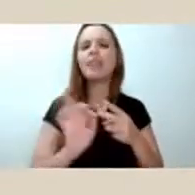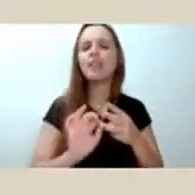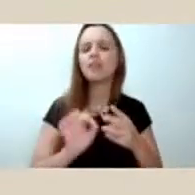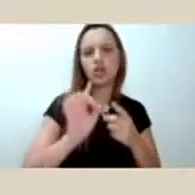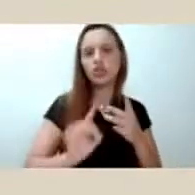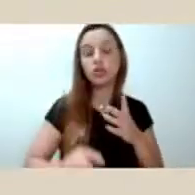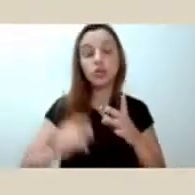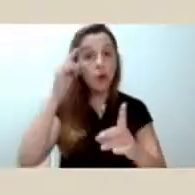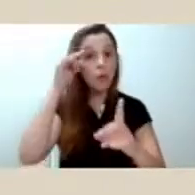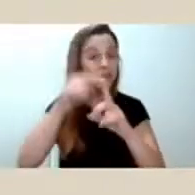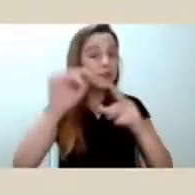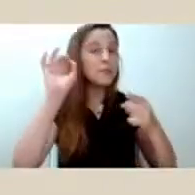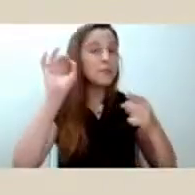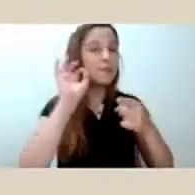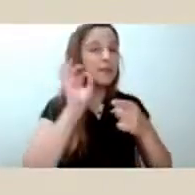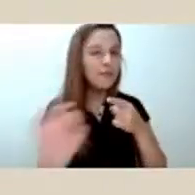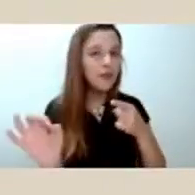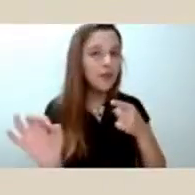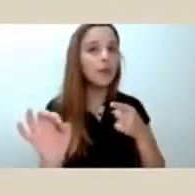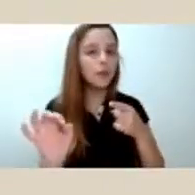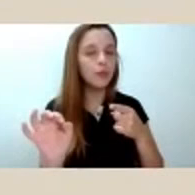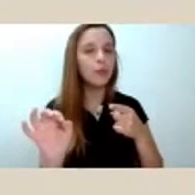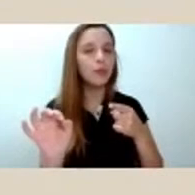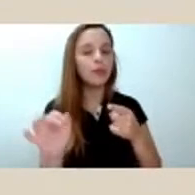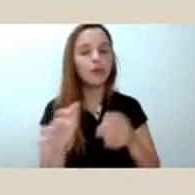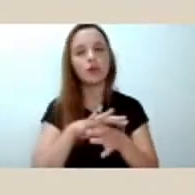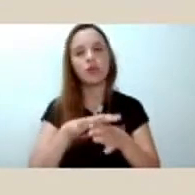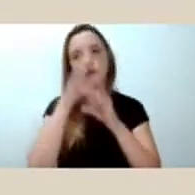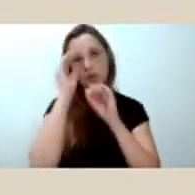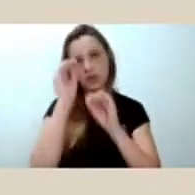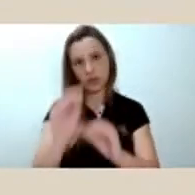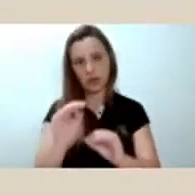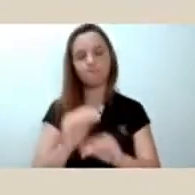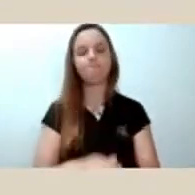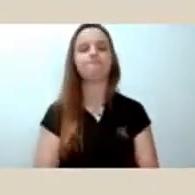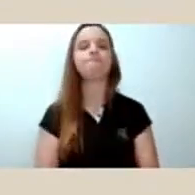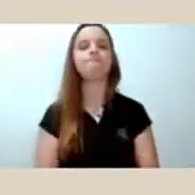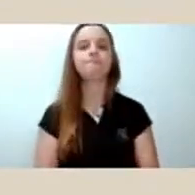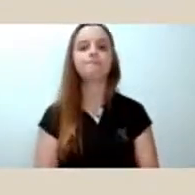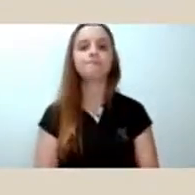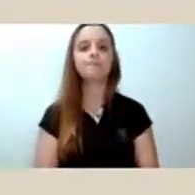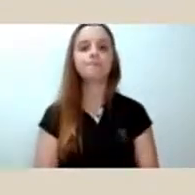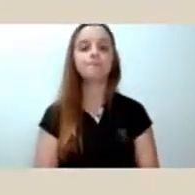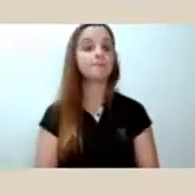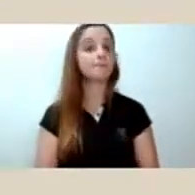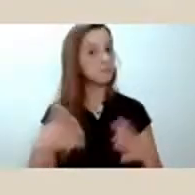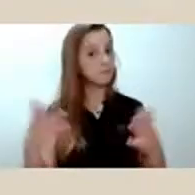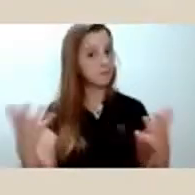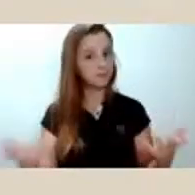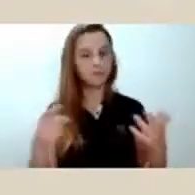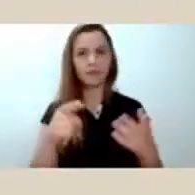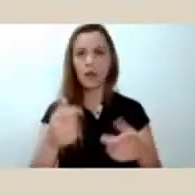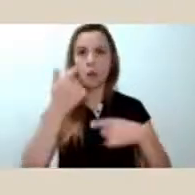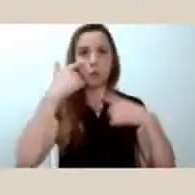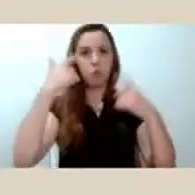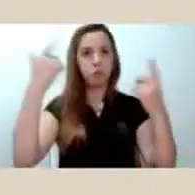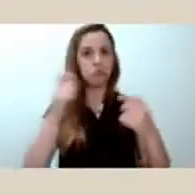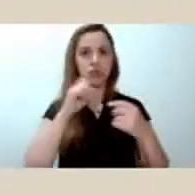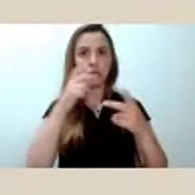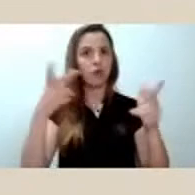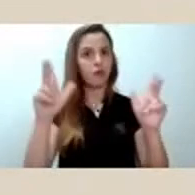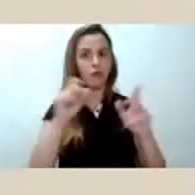the educational context. Yeah. So it's publicly available. You can do this exercise yourself. You go